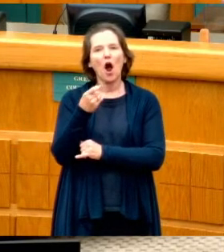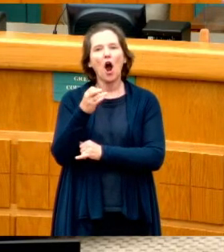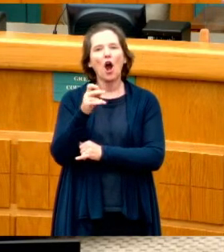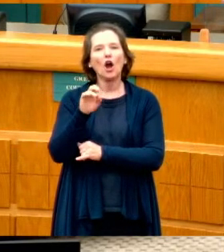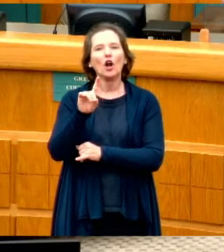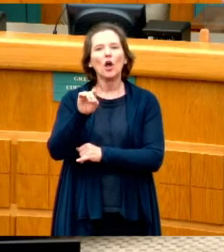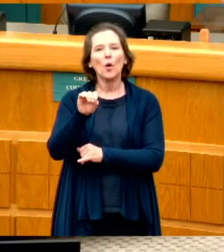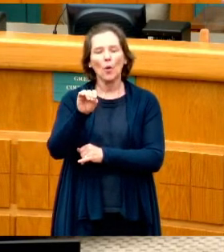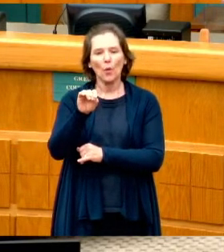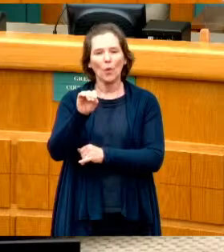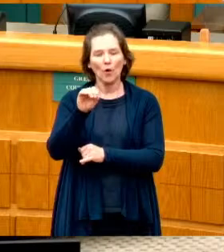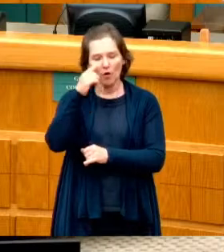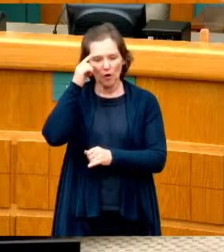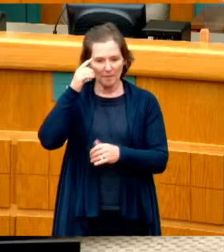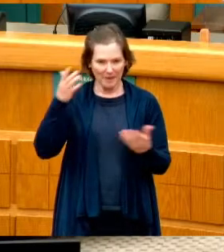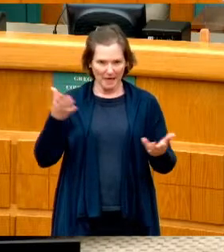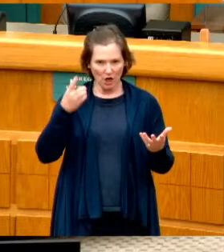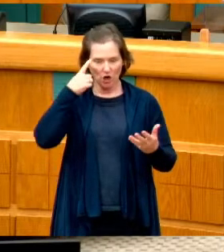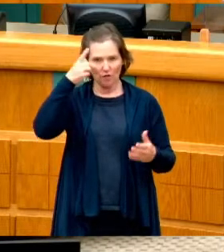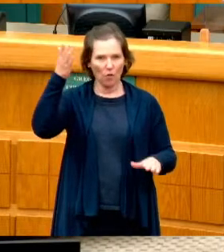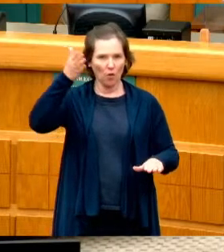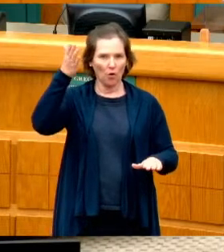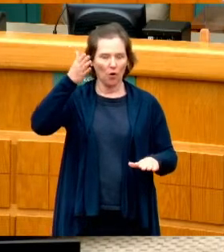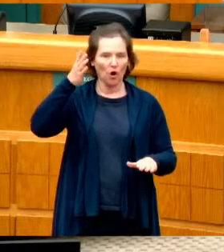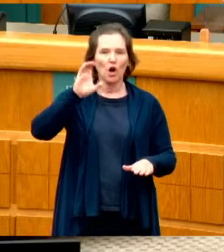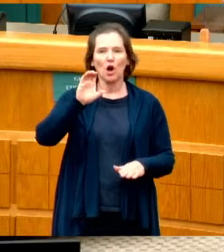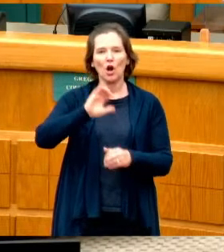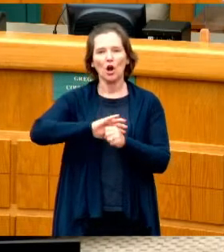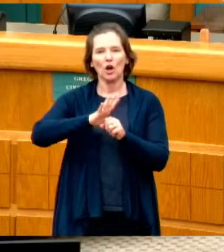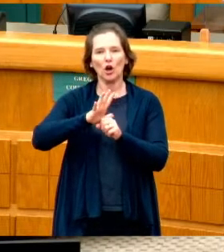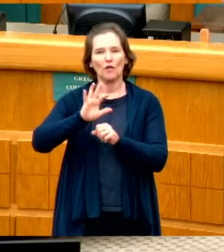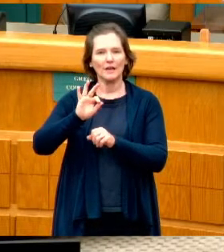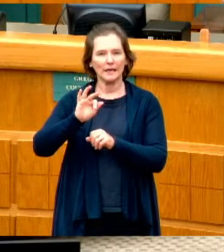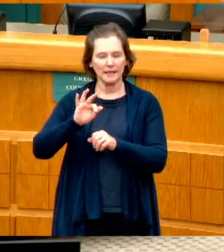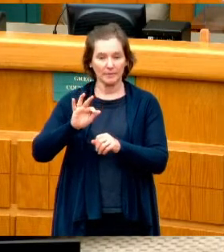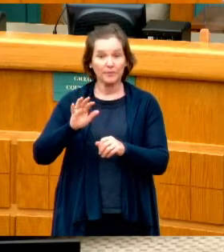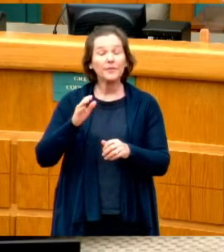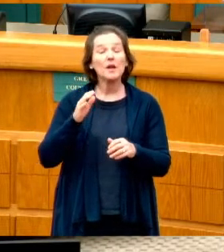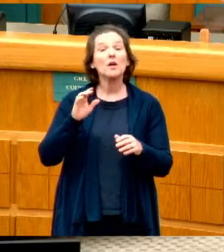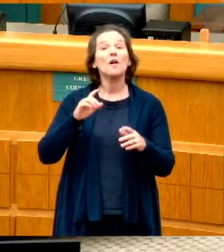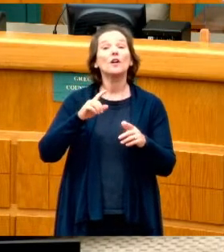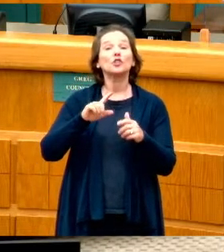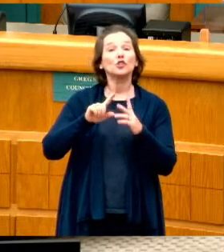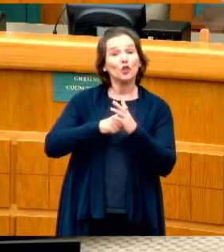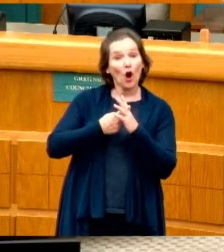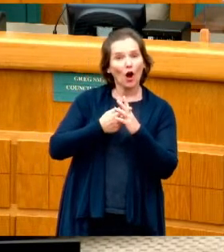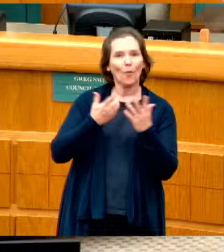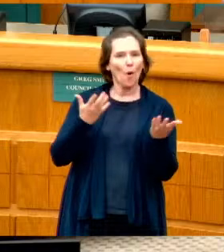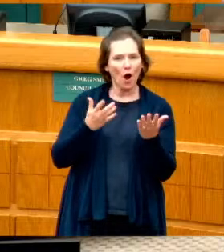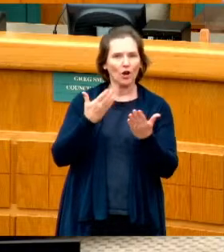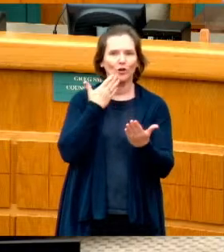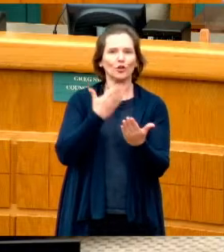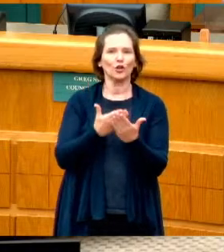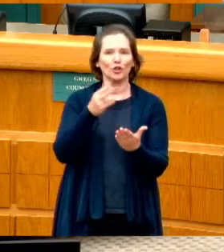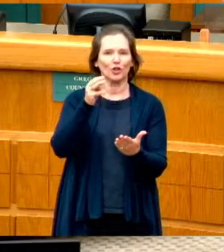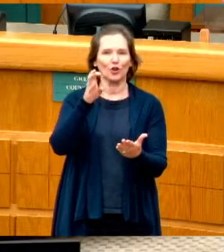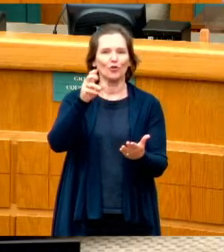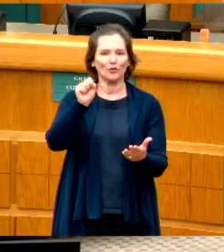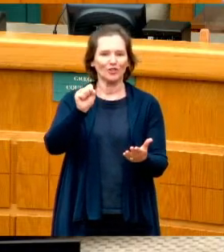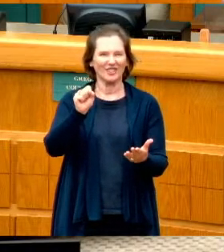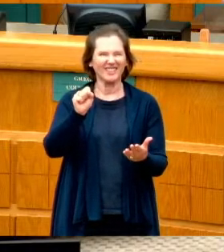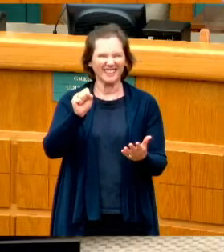COVID-19 briefing. First, I'd like to start with some good news. I believe highlighting all of our wins is very